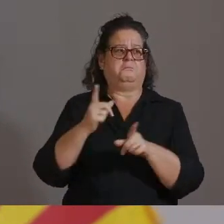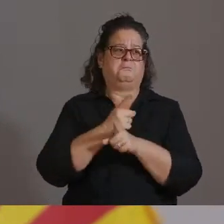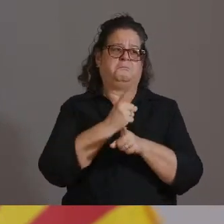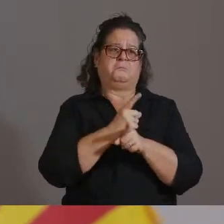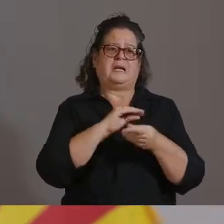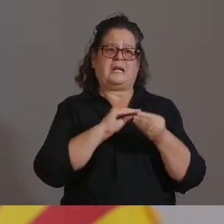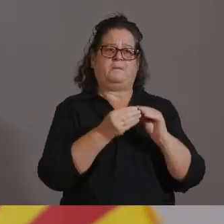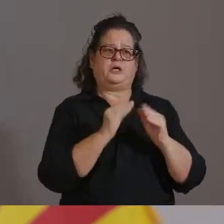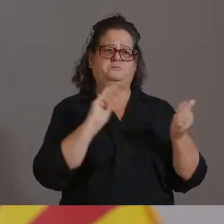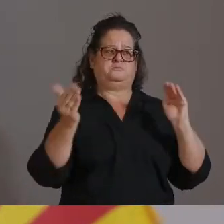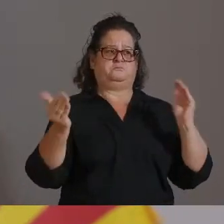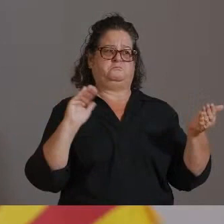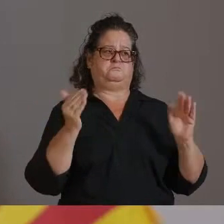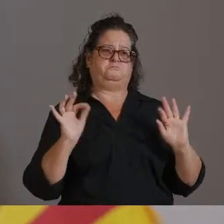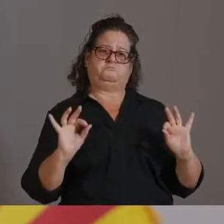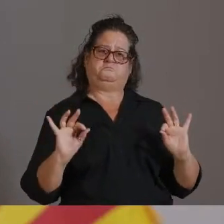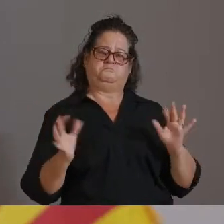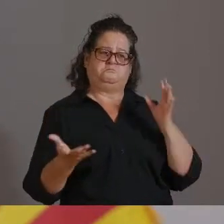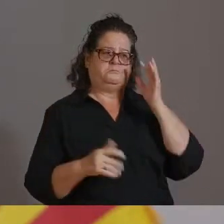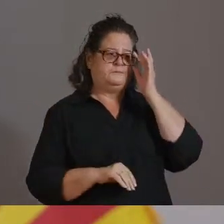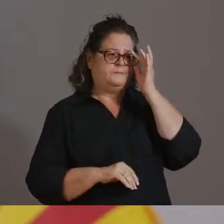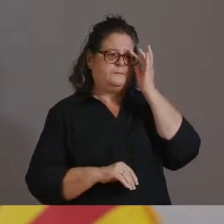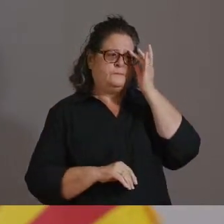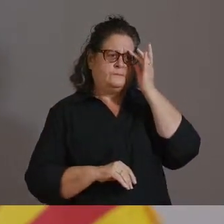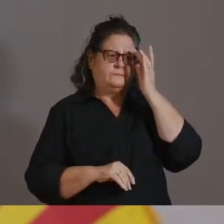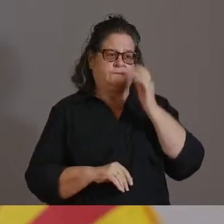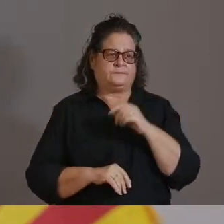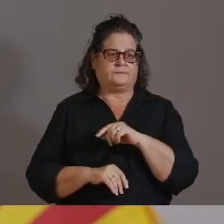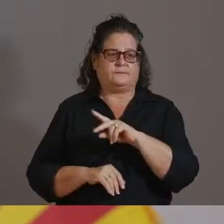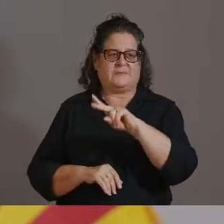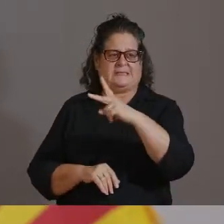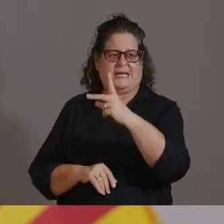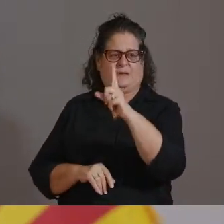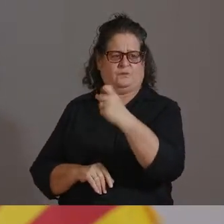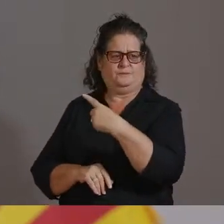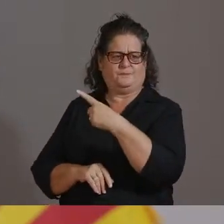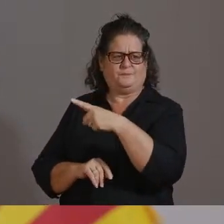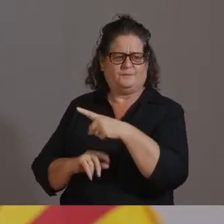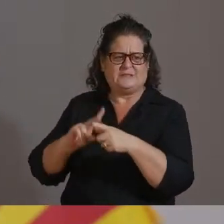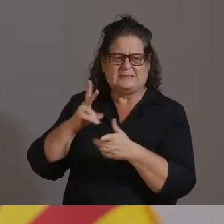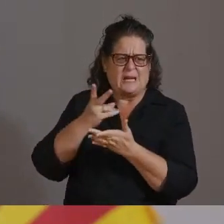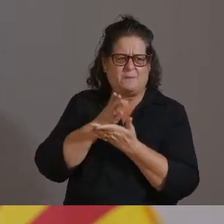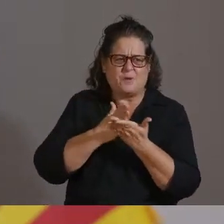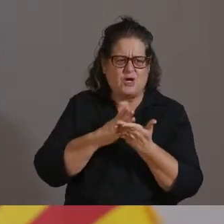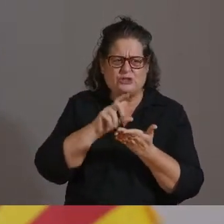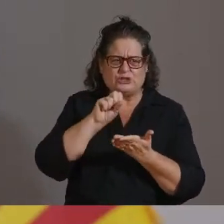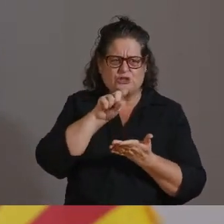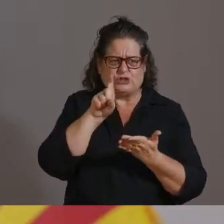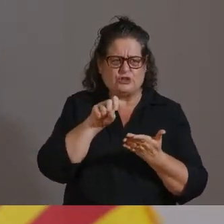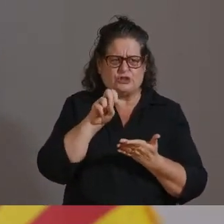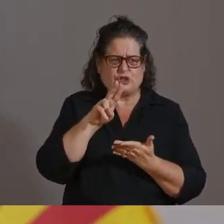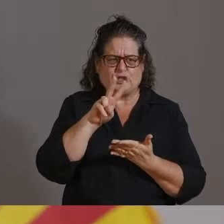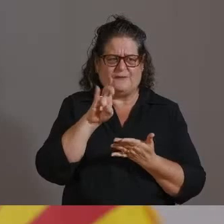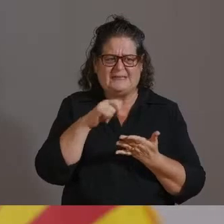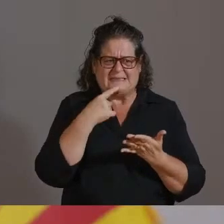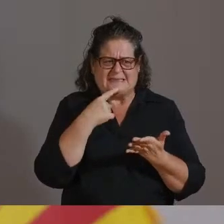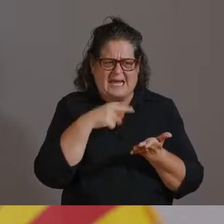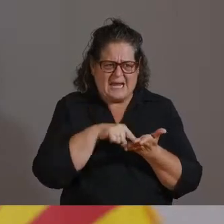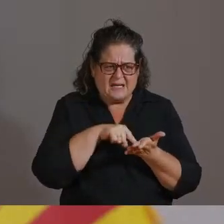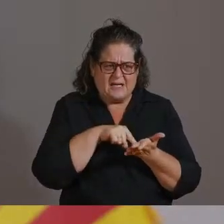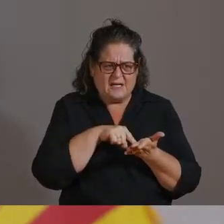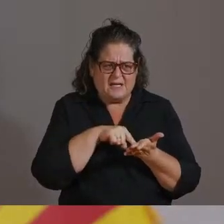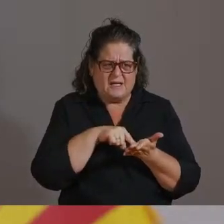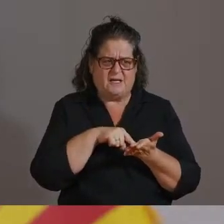than how many we're testing. And the second part of their survey showed that Arizona had a 4.1% hospitalization rate